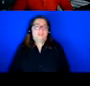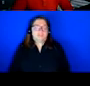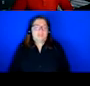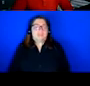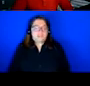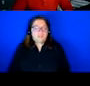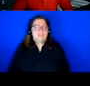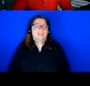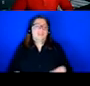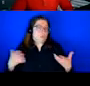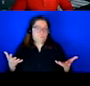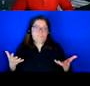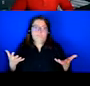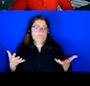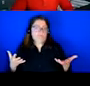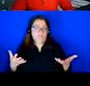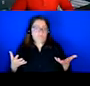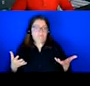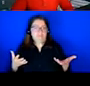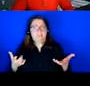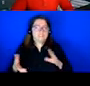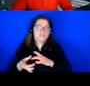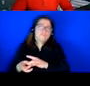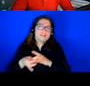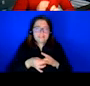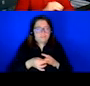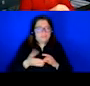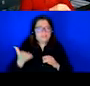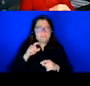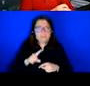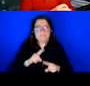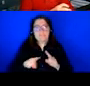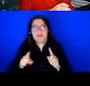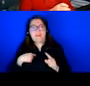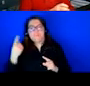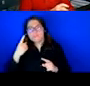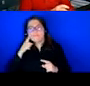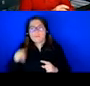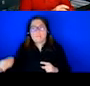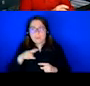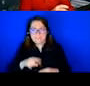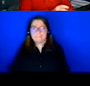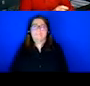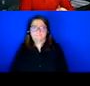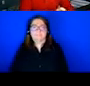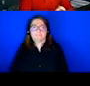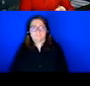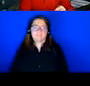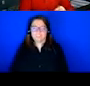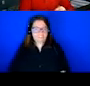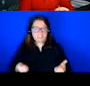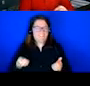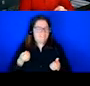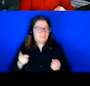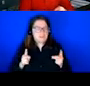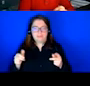industry. So it's a little bit of, about the last question, but I'm wondering for them, because sort of a couple of different questions going to kind of